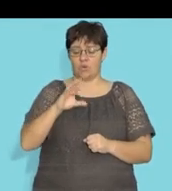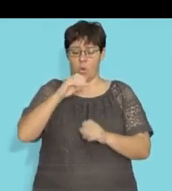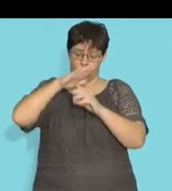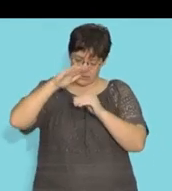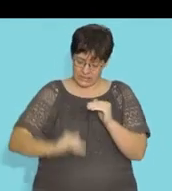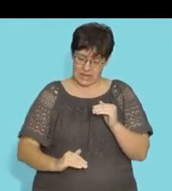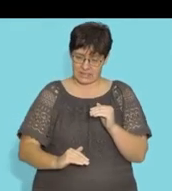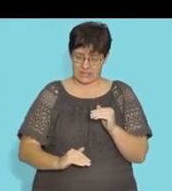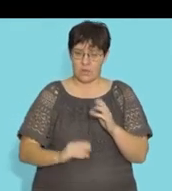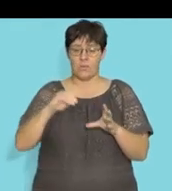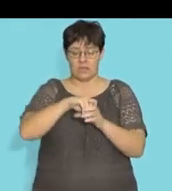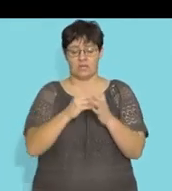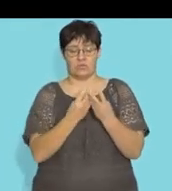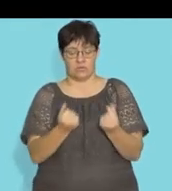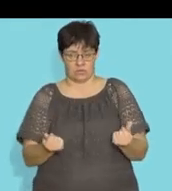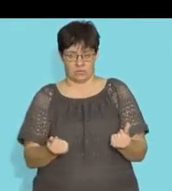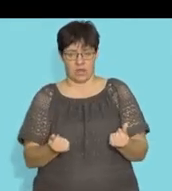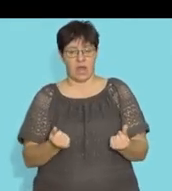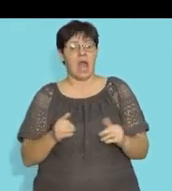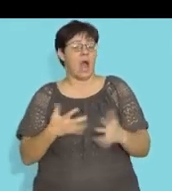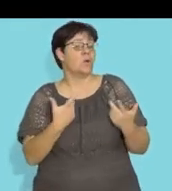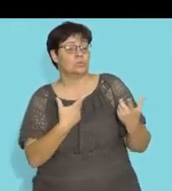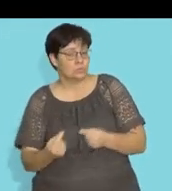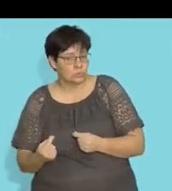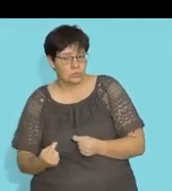hydronium ions in the solution. By